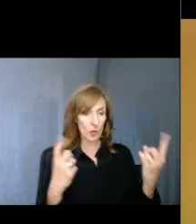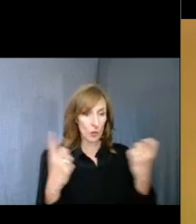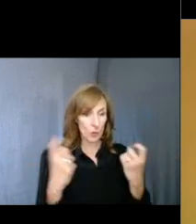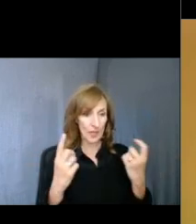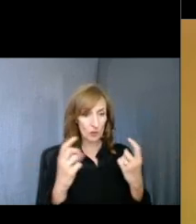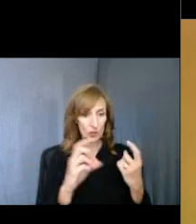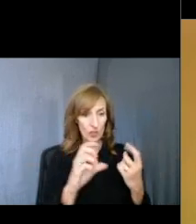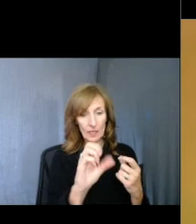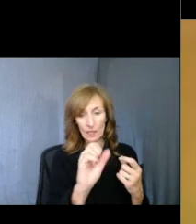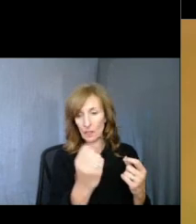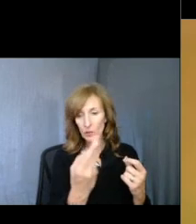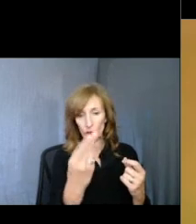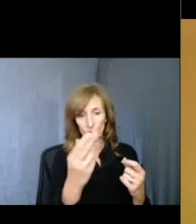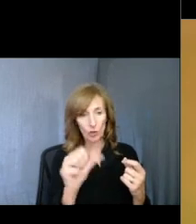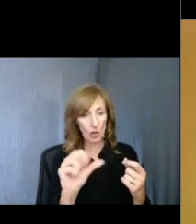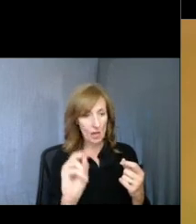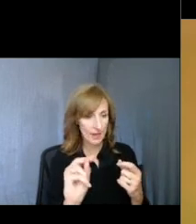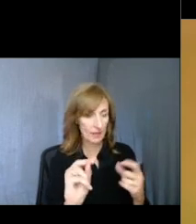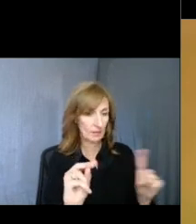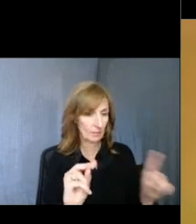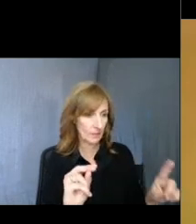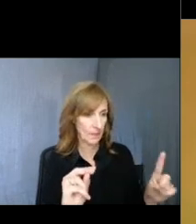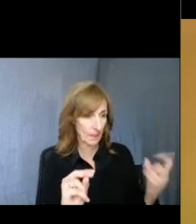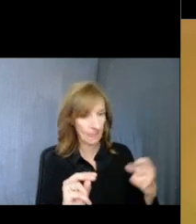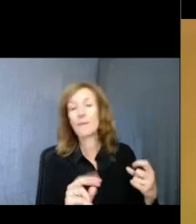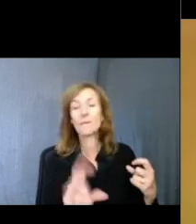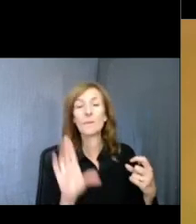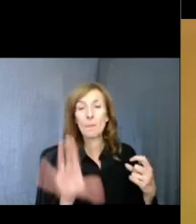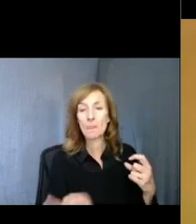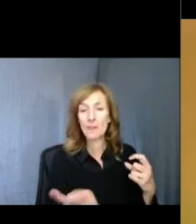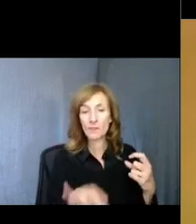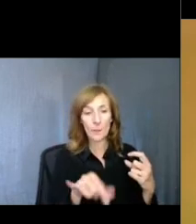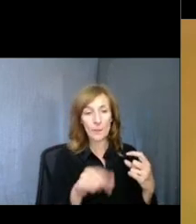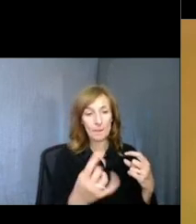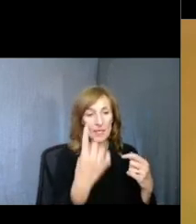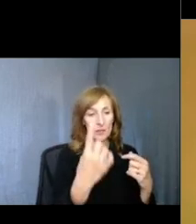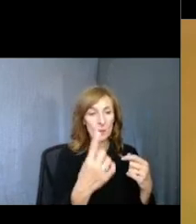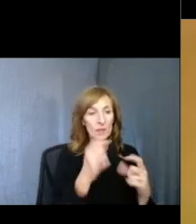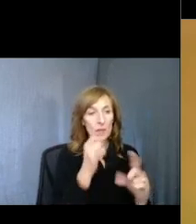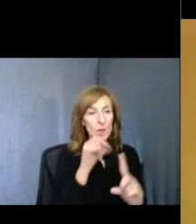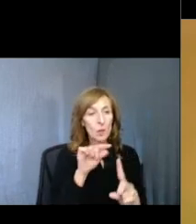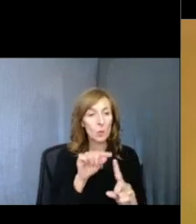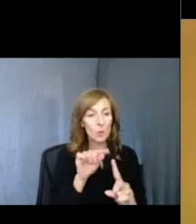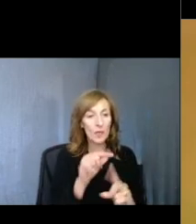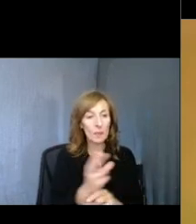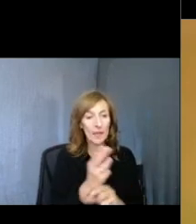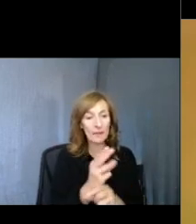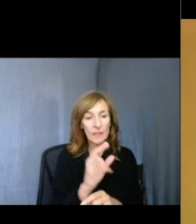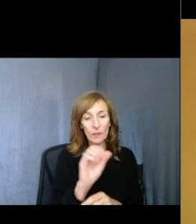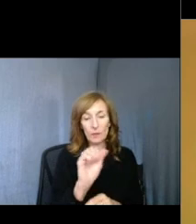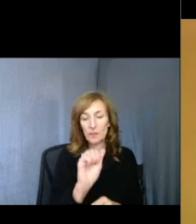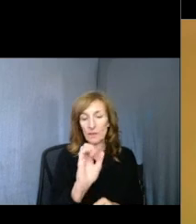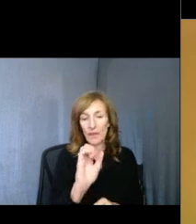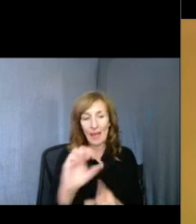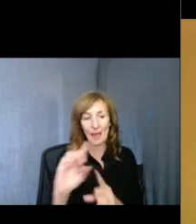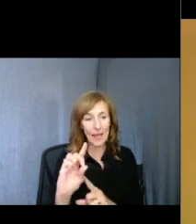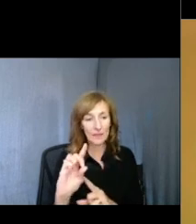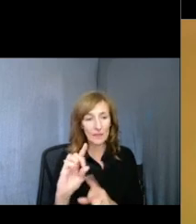fire away, go ahead. Yeah, sure. Let's go with this one. So what about the use of acid blockers for cats with kidney